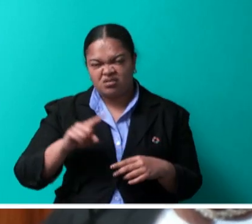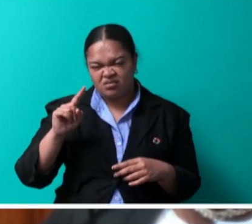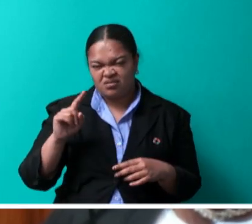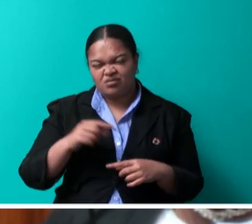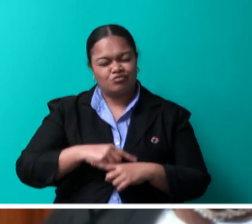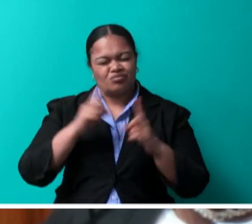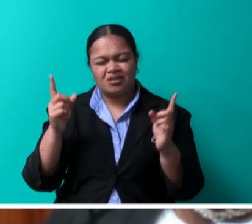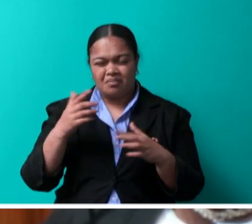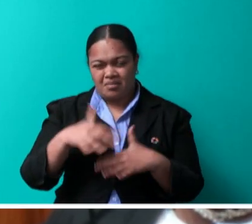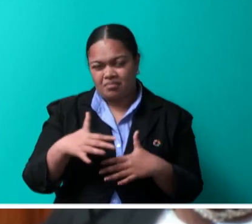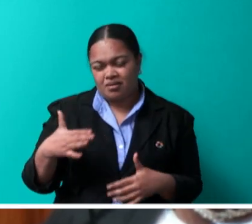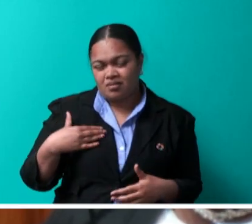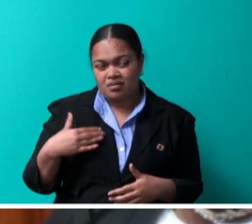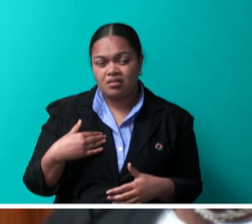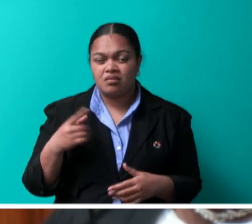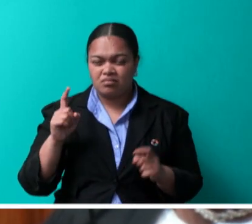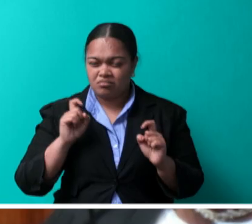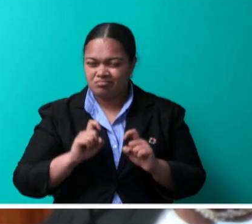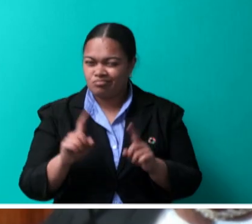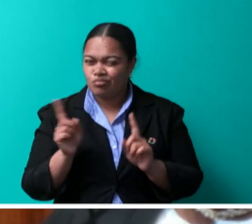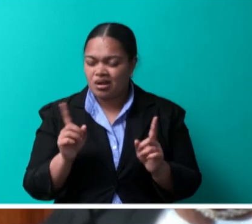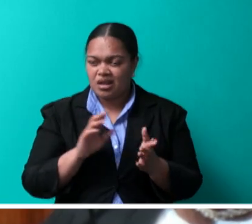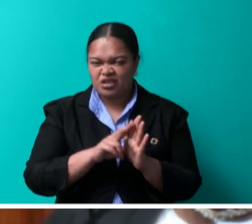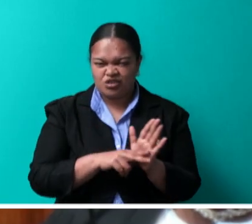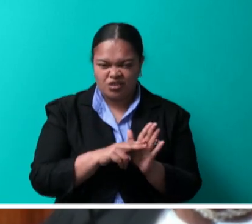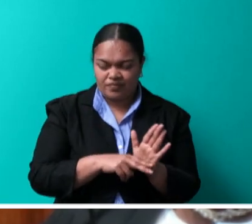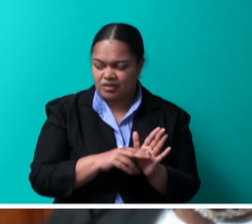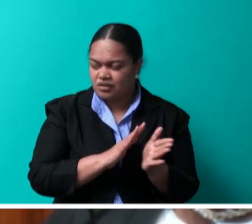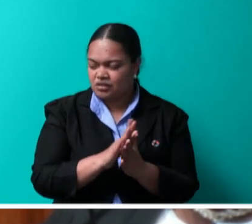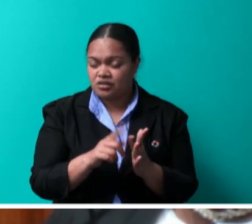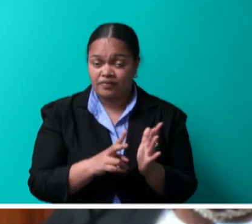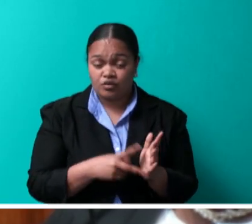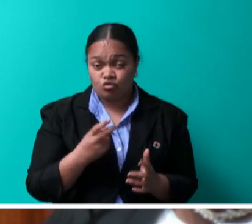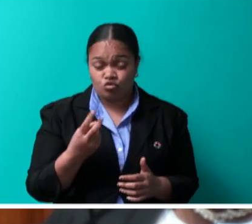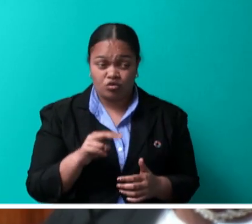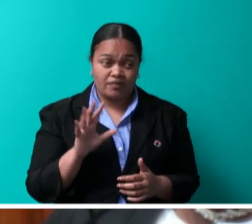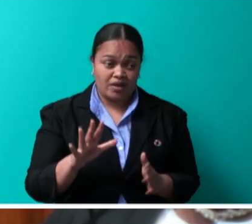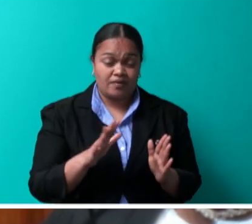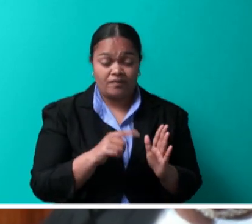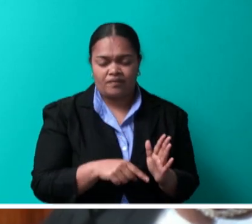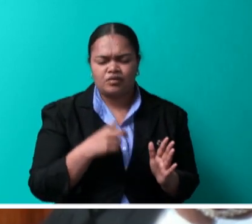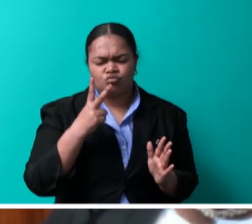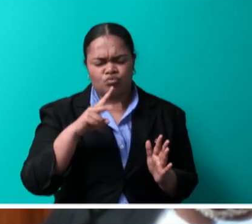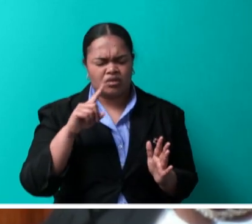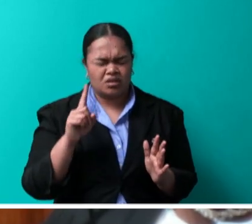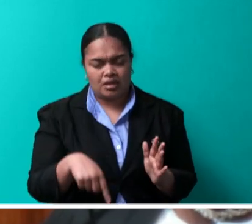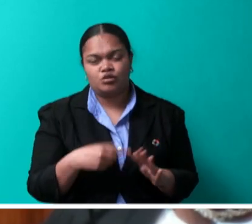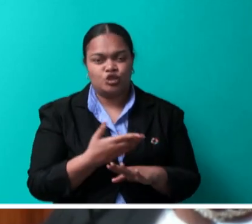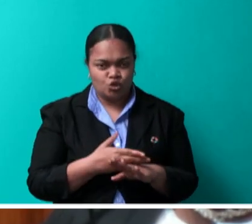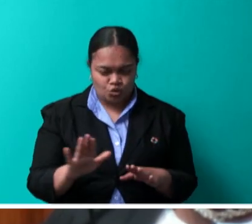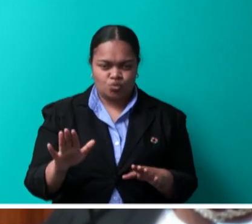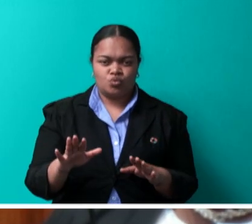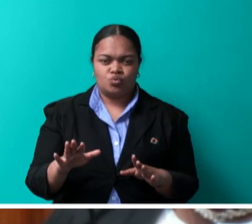health challenges remains HIV. In 2025 alone, Fiji recorded more than 2,000 new HIV